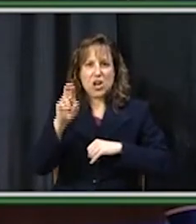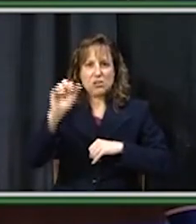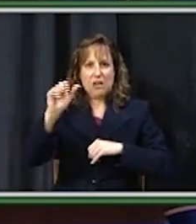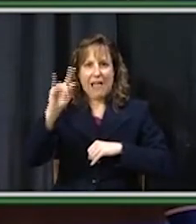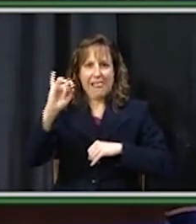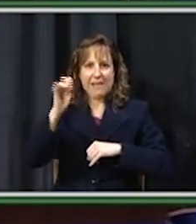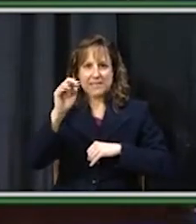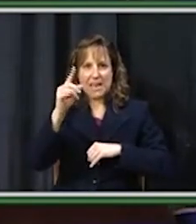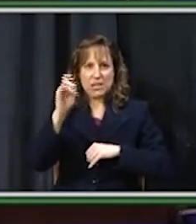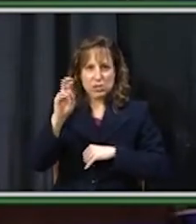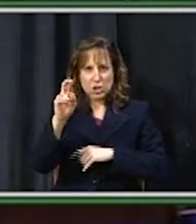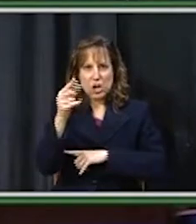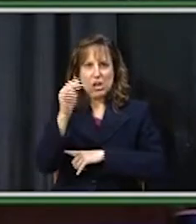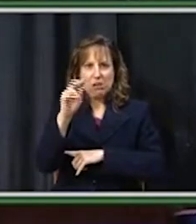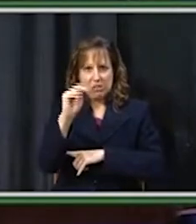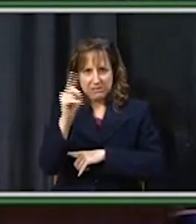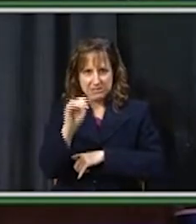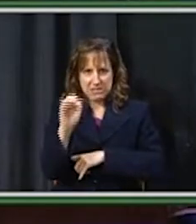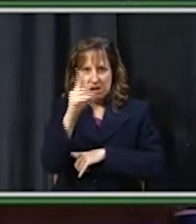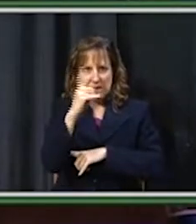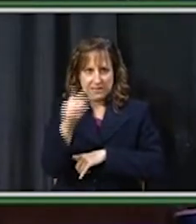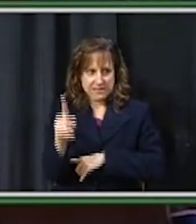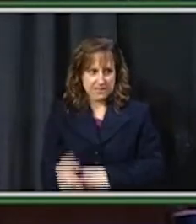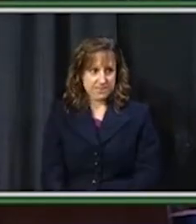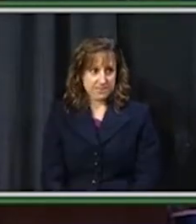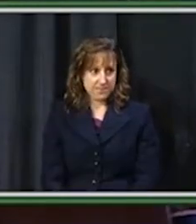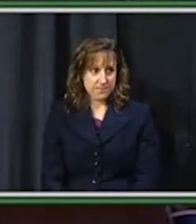Alexander Gonzalez.